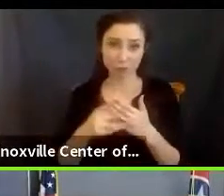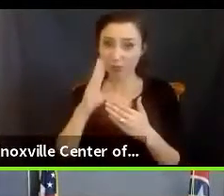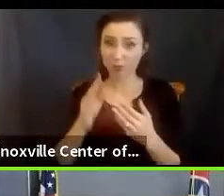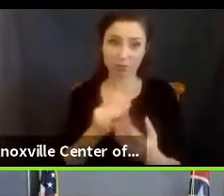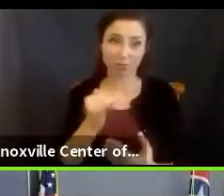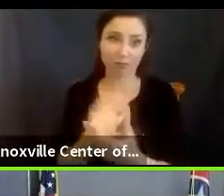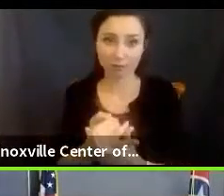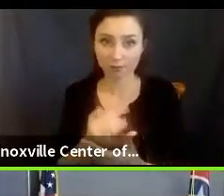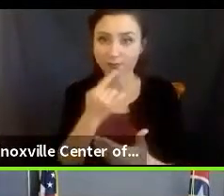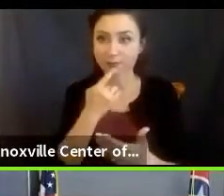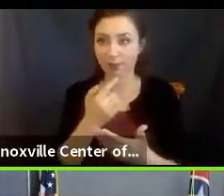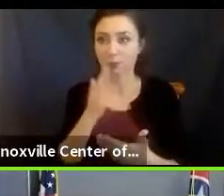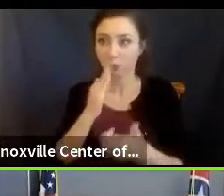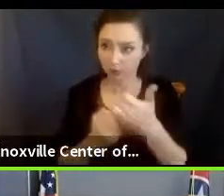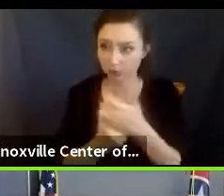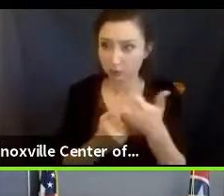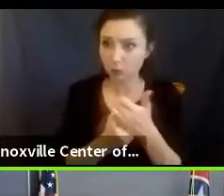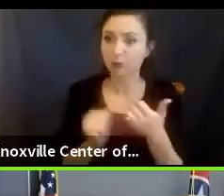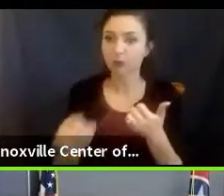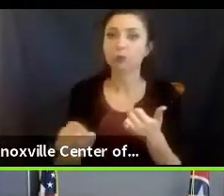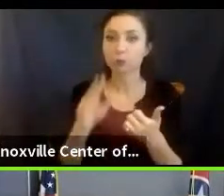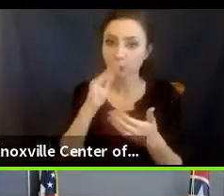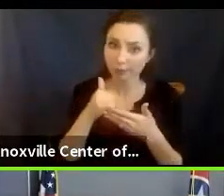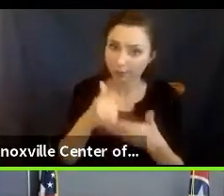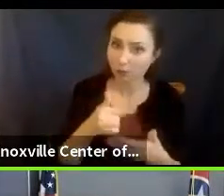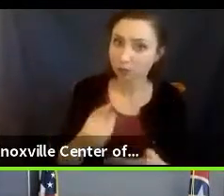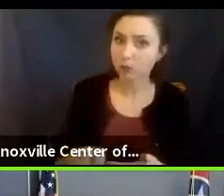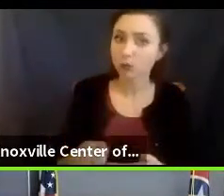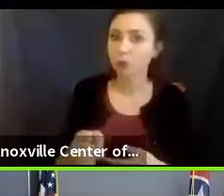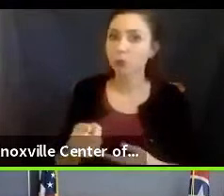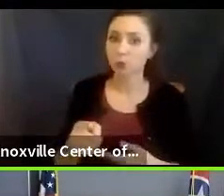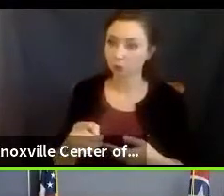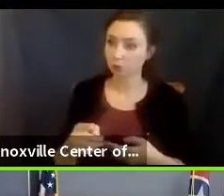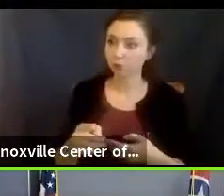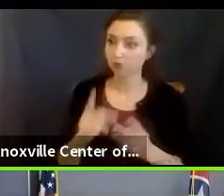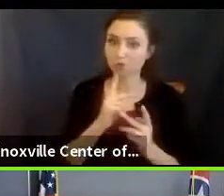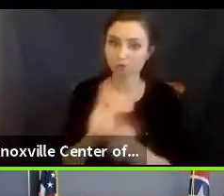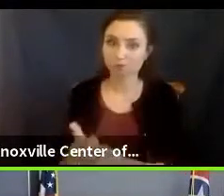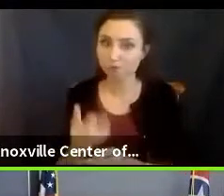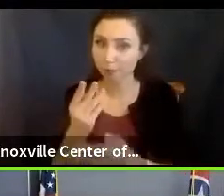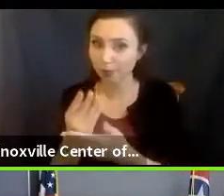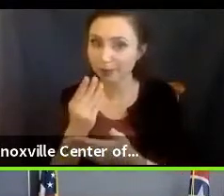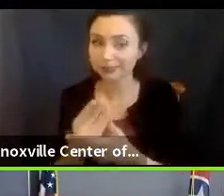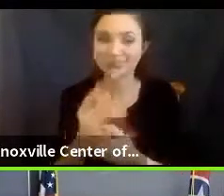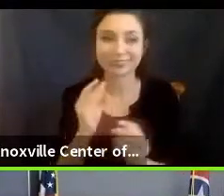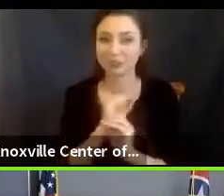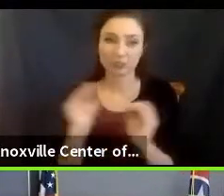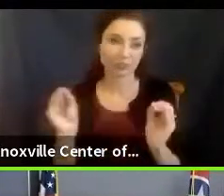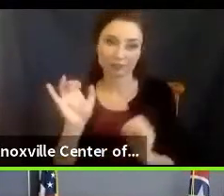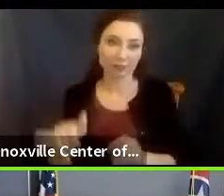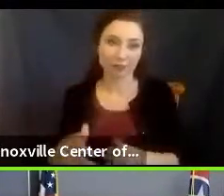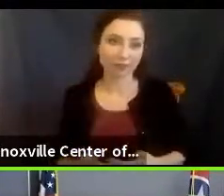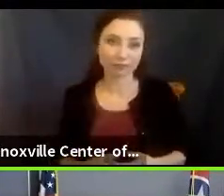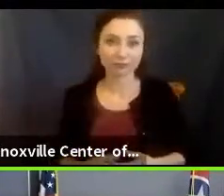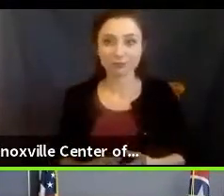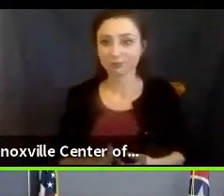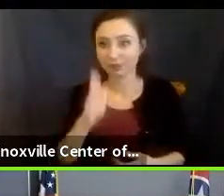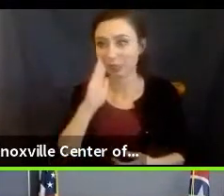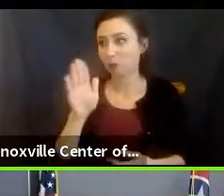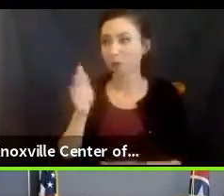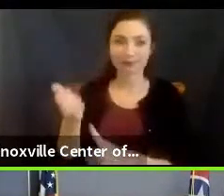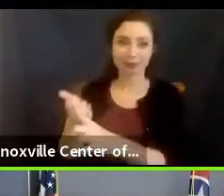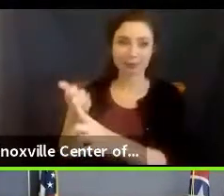in and pay for people. It's with the PPP that we saw last time. There's not going to be any of that. They're going to be on their